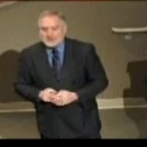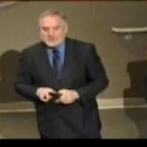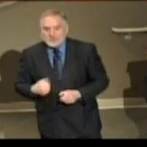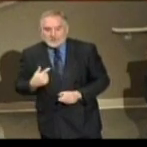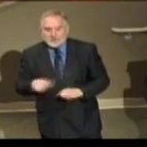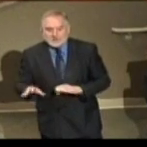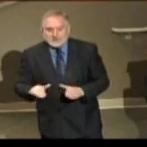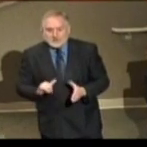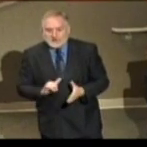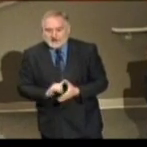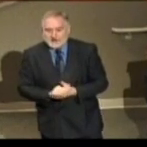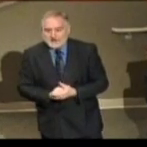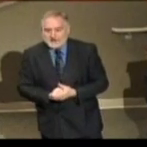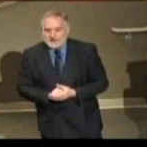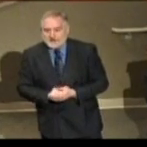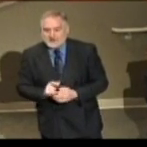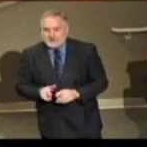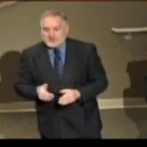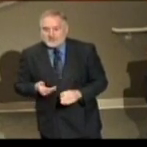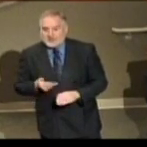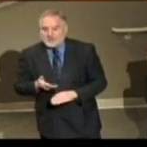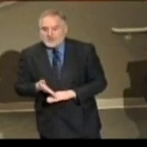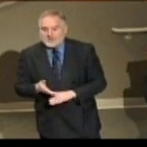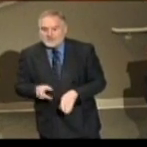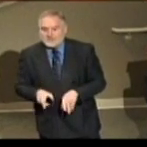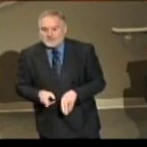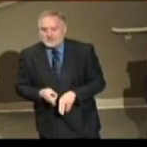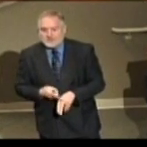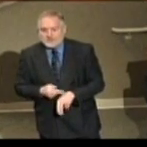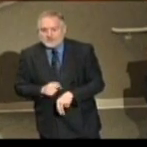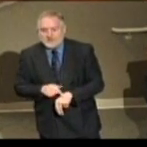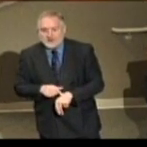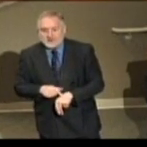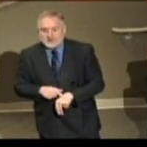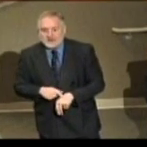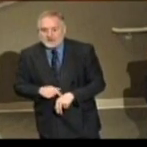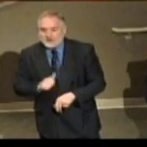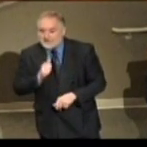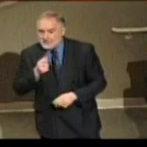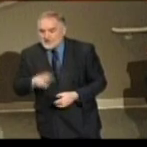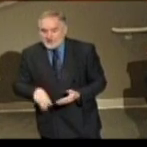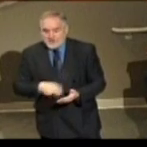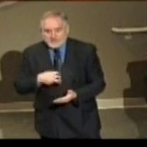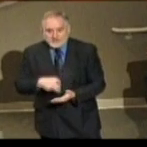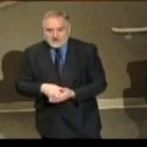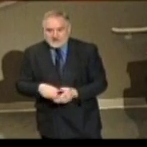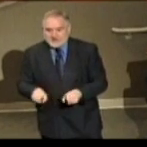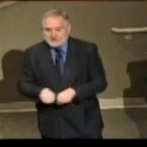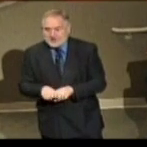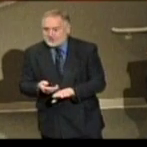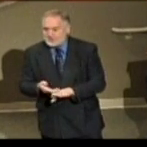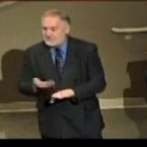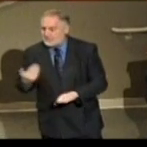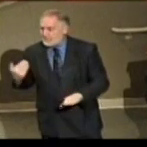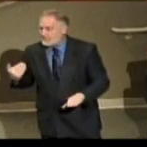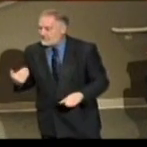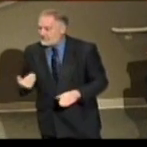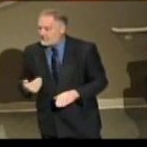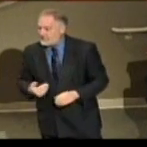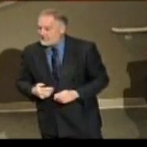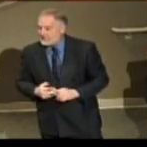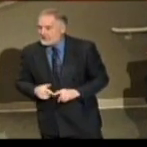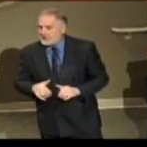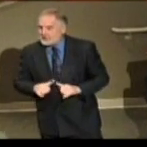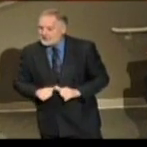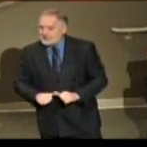do that. But after a while, your knee and your back and your neck won't bend like it once did. But you